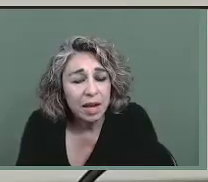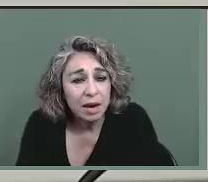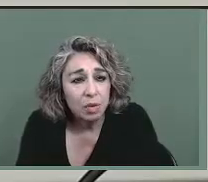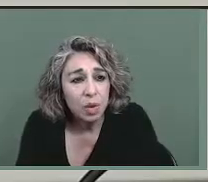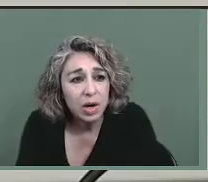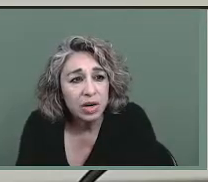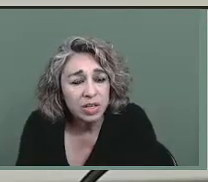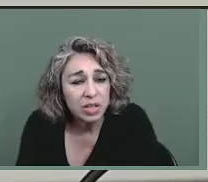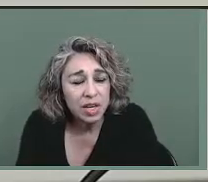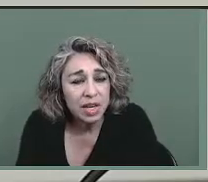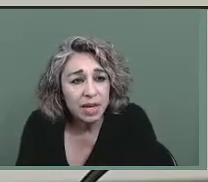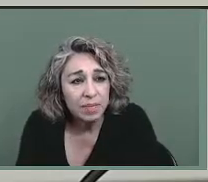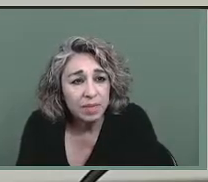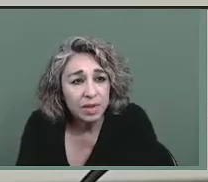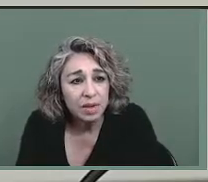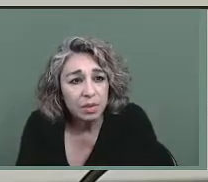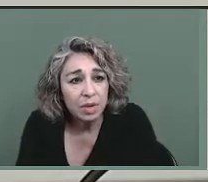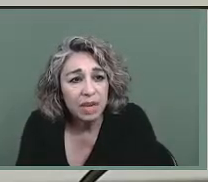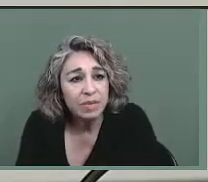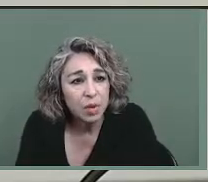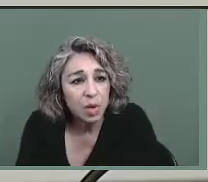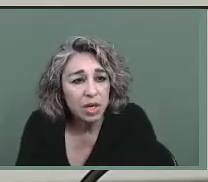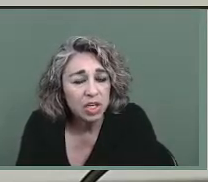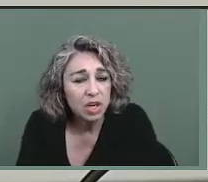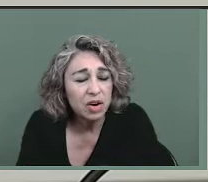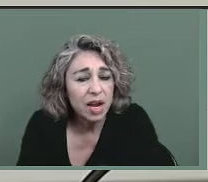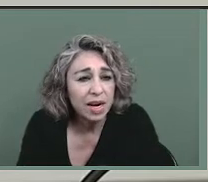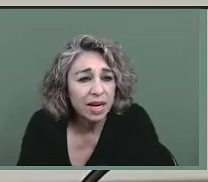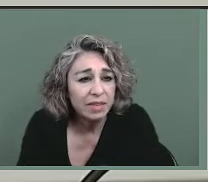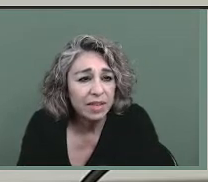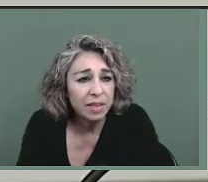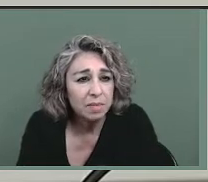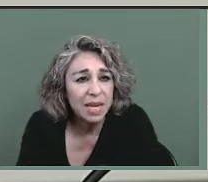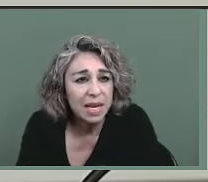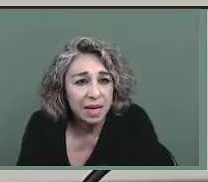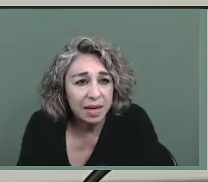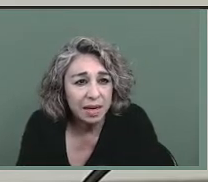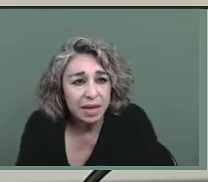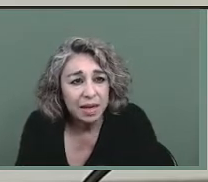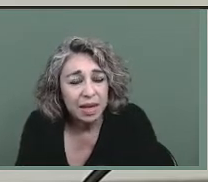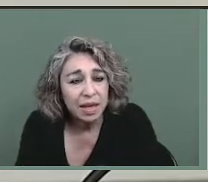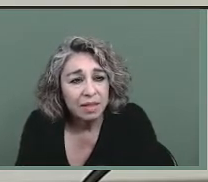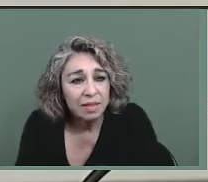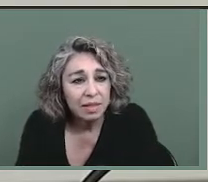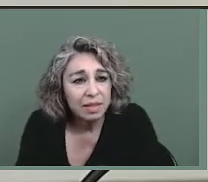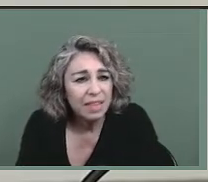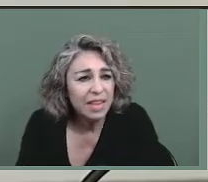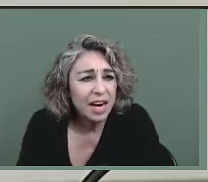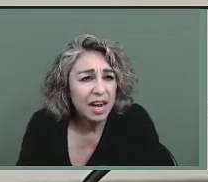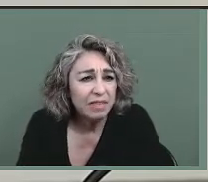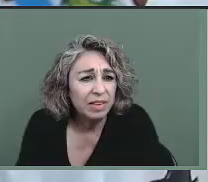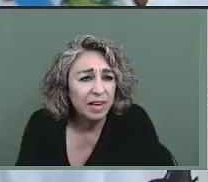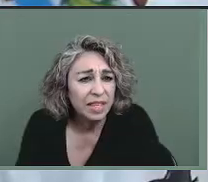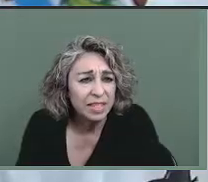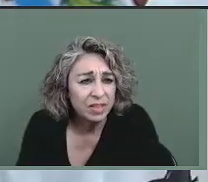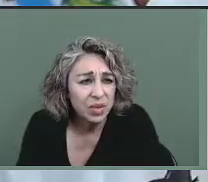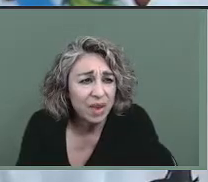that the workers and government workers learn how to live in the median, that they not